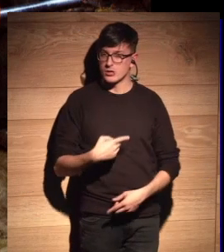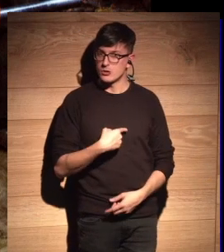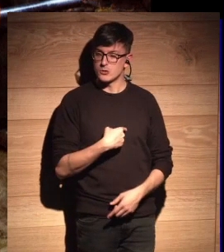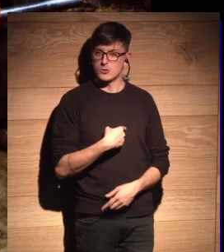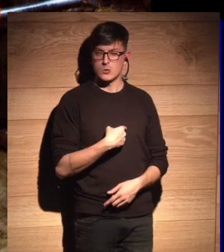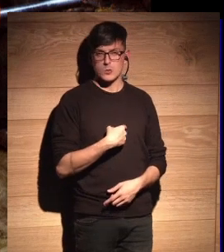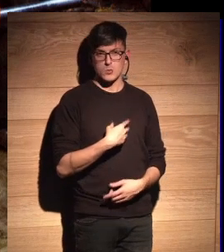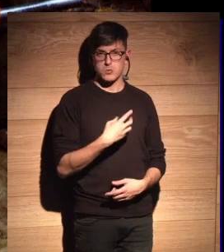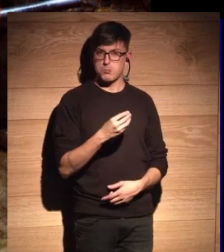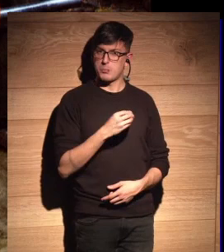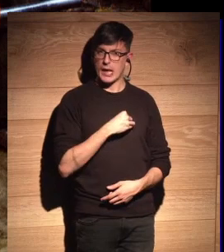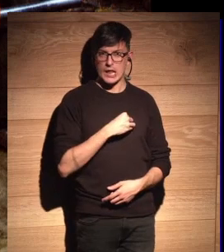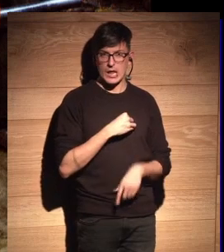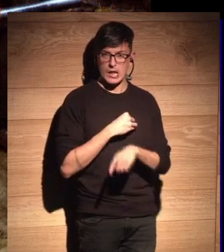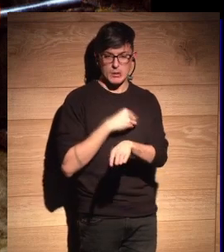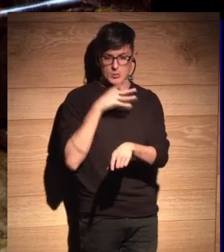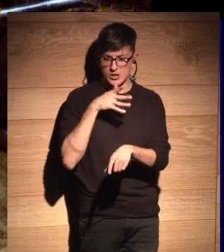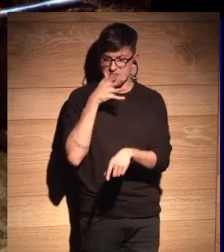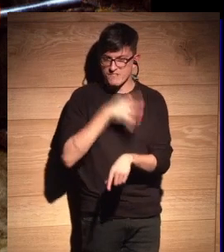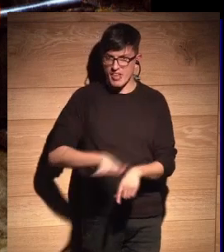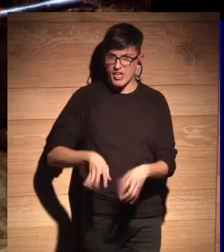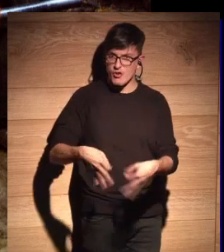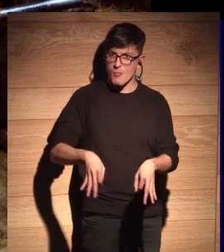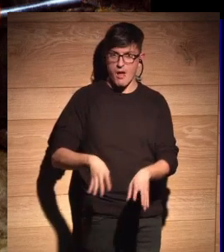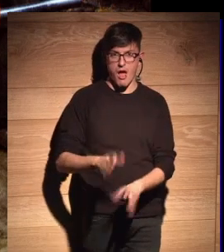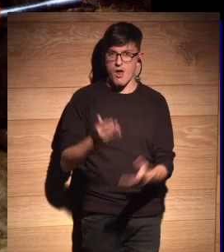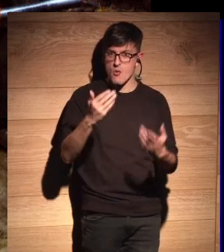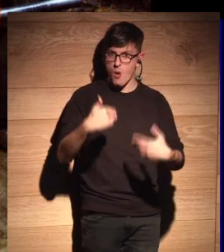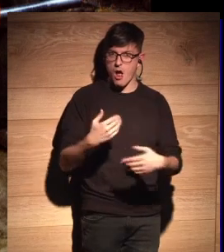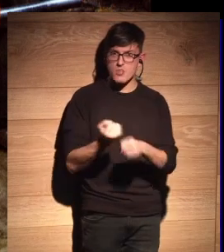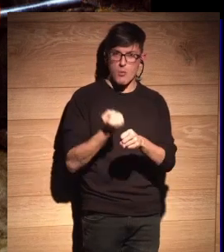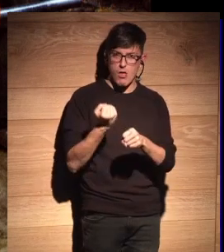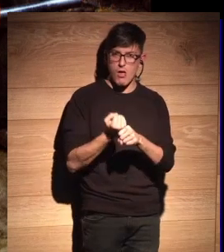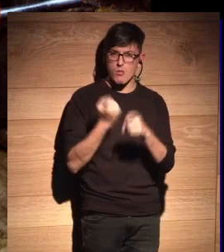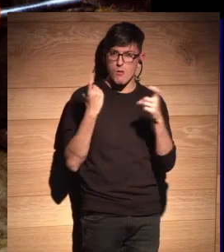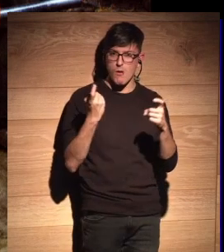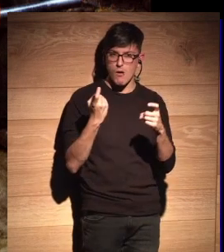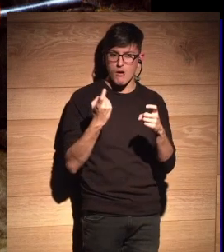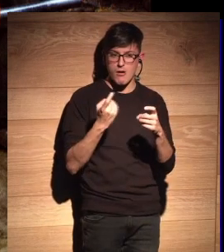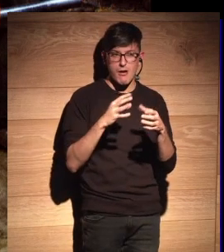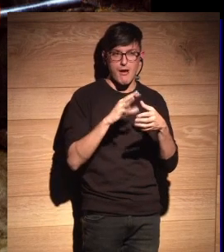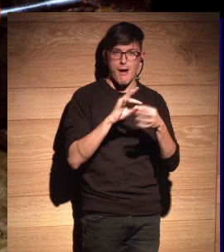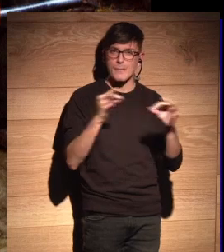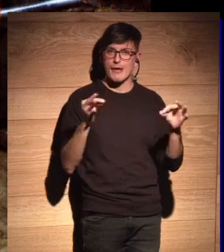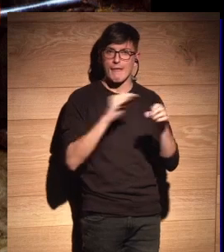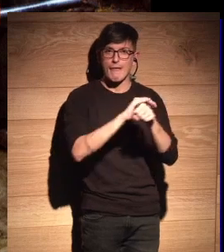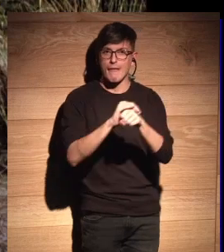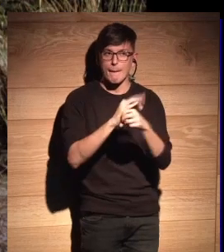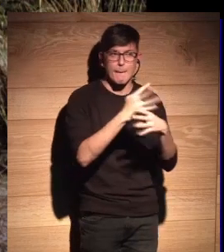normal childhood. He's working. He's not playing with his friends. He's not learning anything. It's kind of